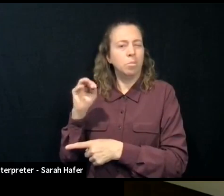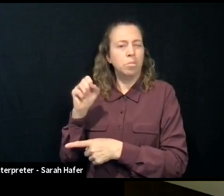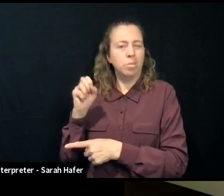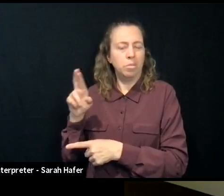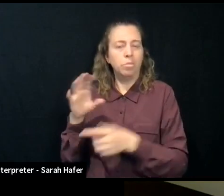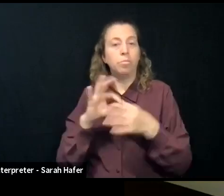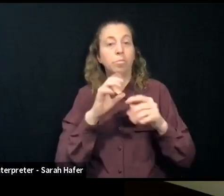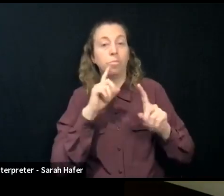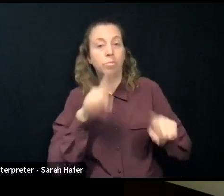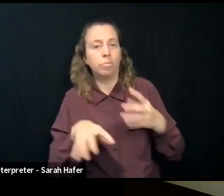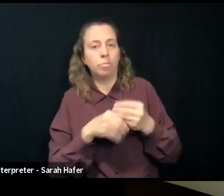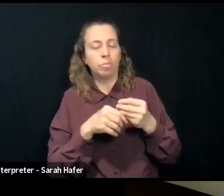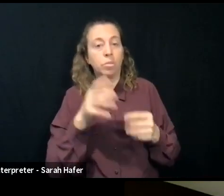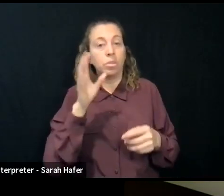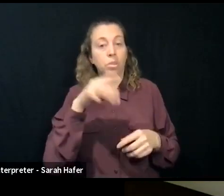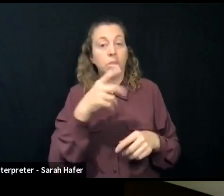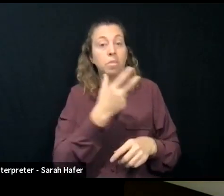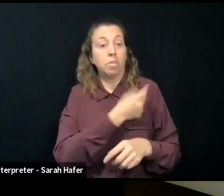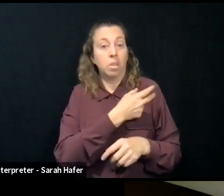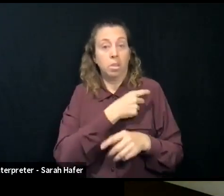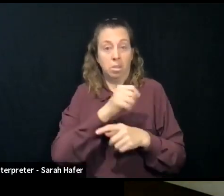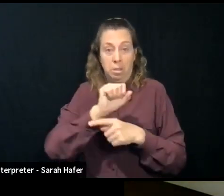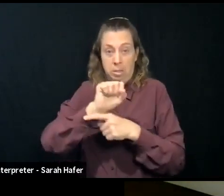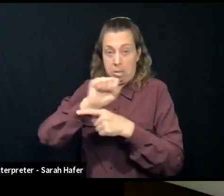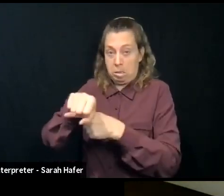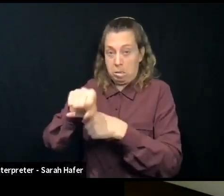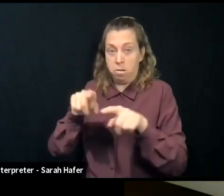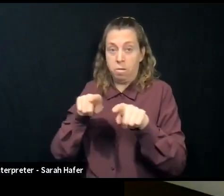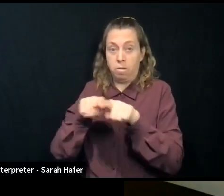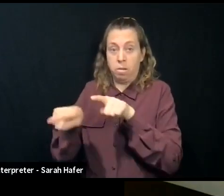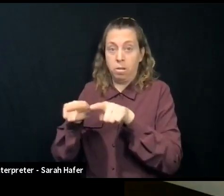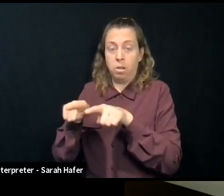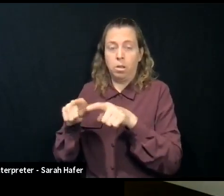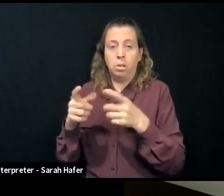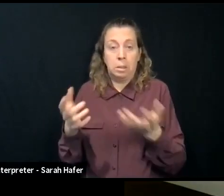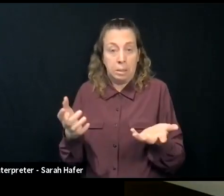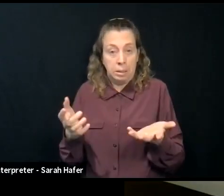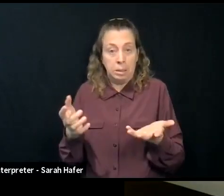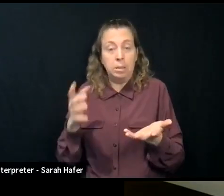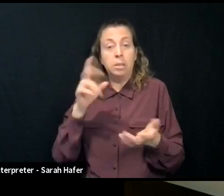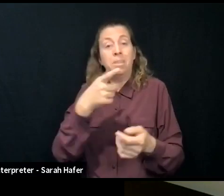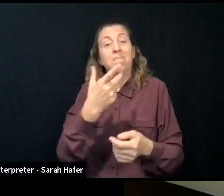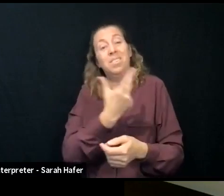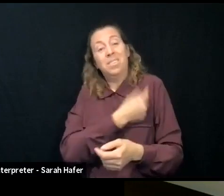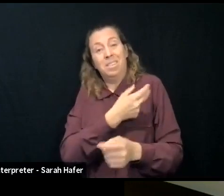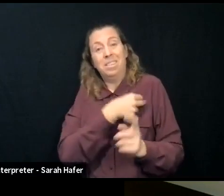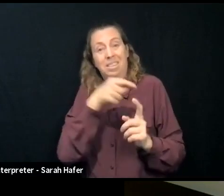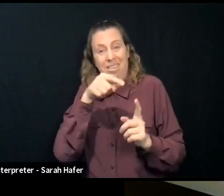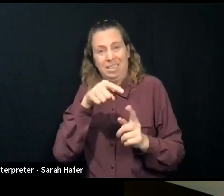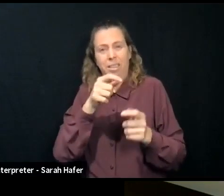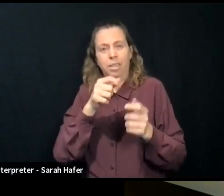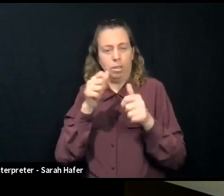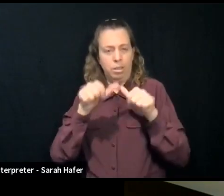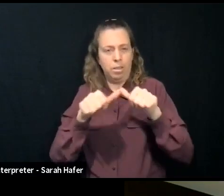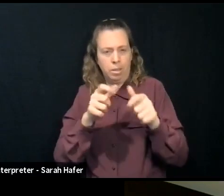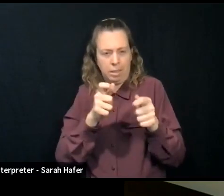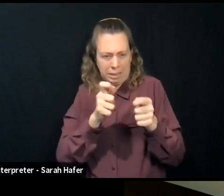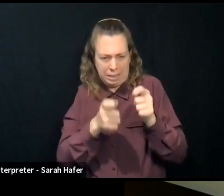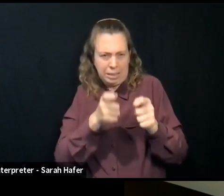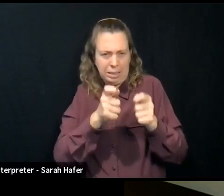about changes in vaccine efficacy depending on the variant, the bottom line is the vaccines are